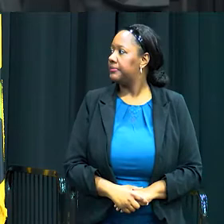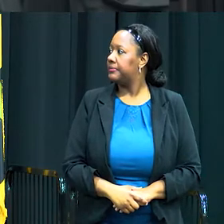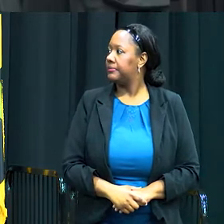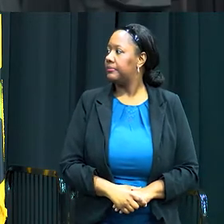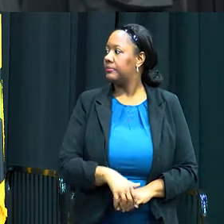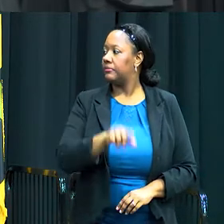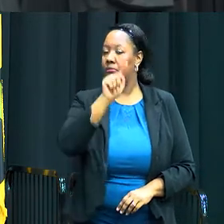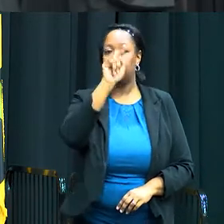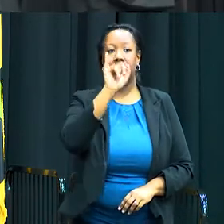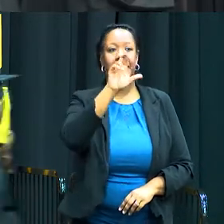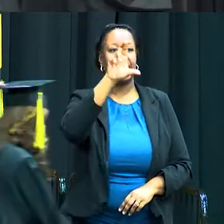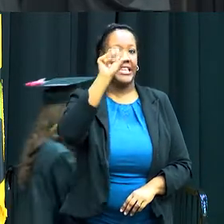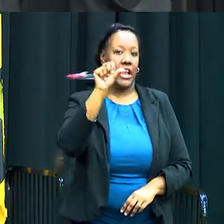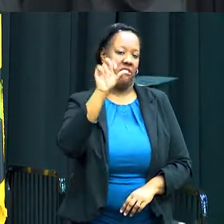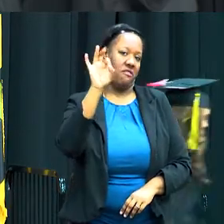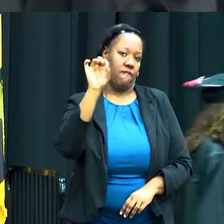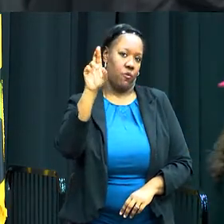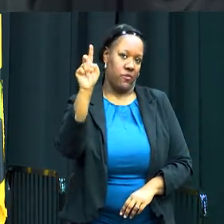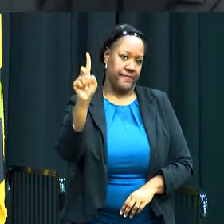Tierra Lachey Ford.